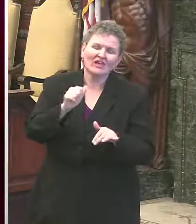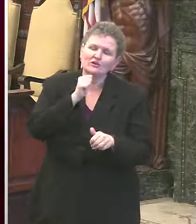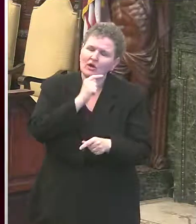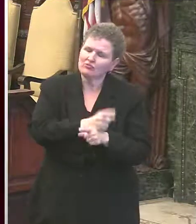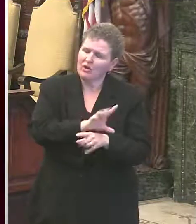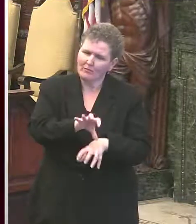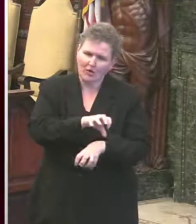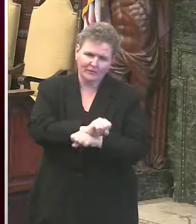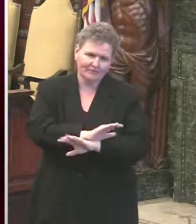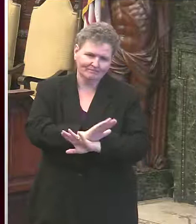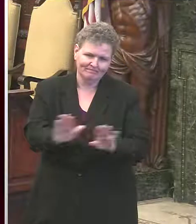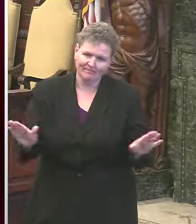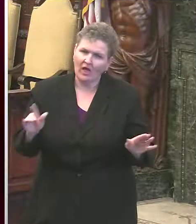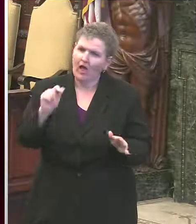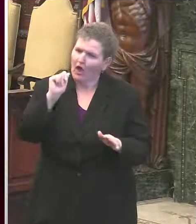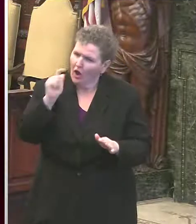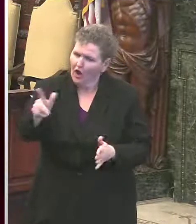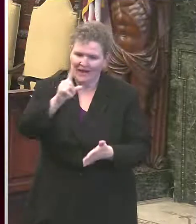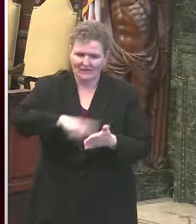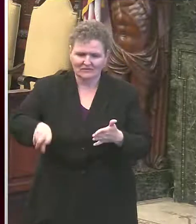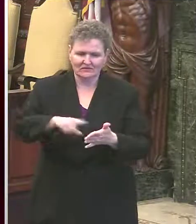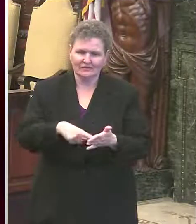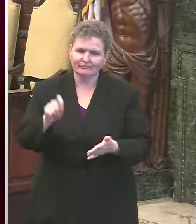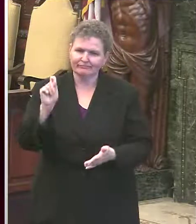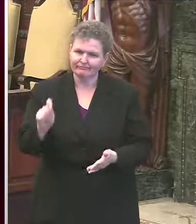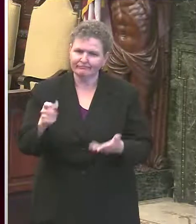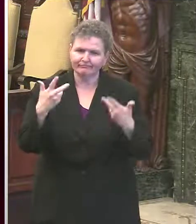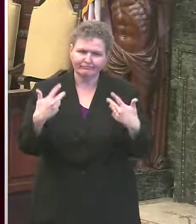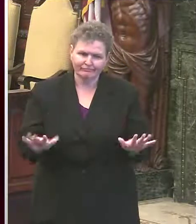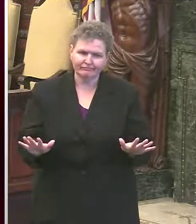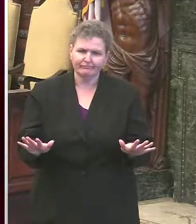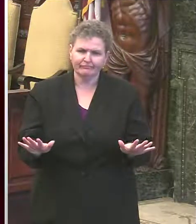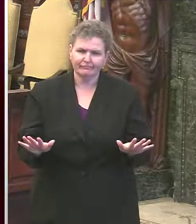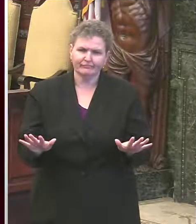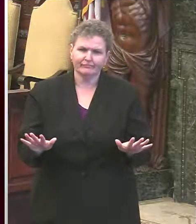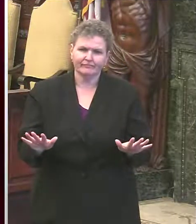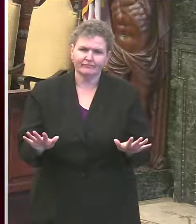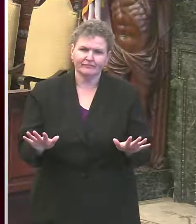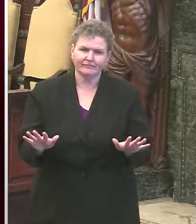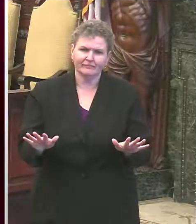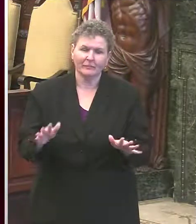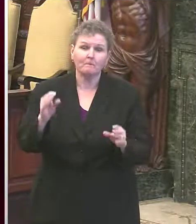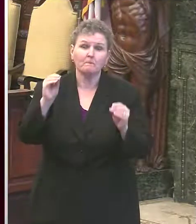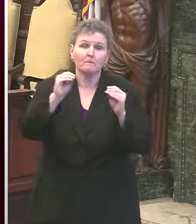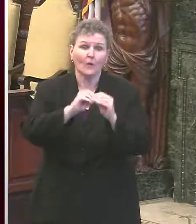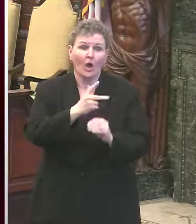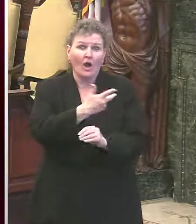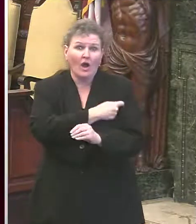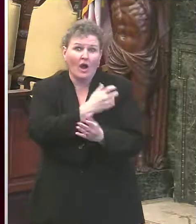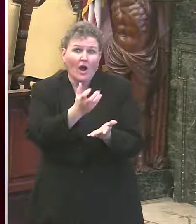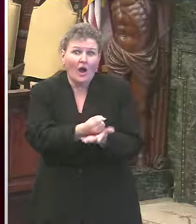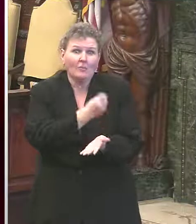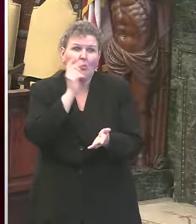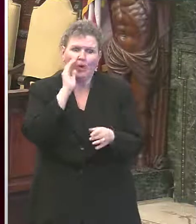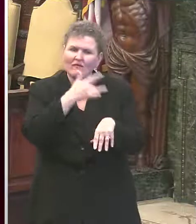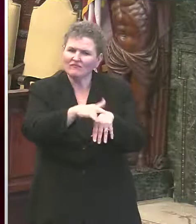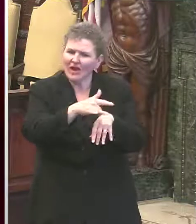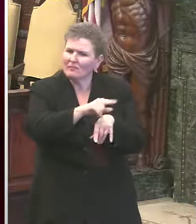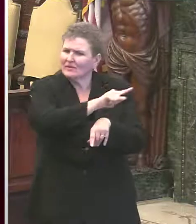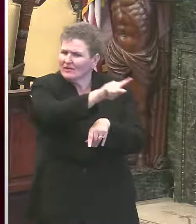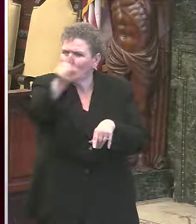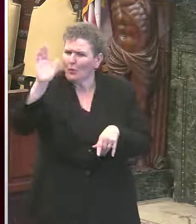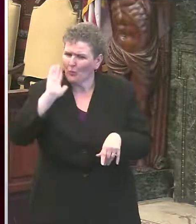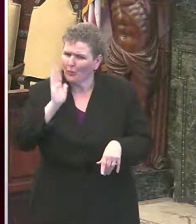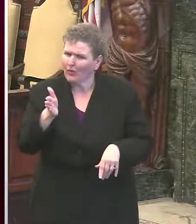canceled. A lot of people want to be vaccinated. We're making more vaccination opportunities available. To the extent that people come on